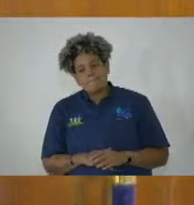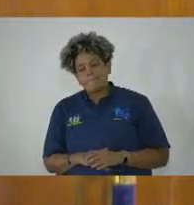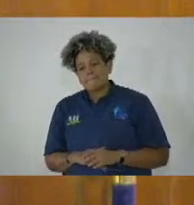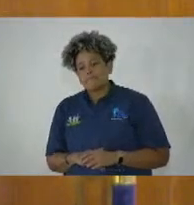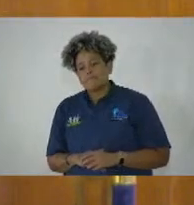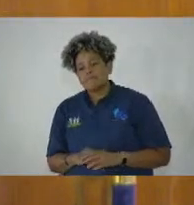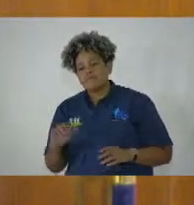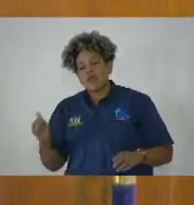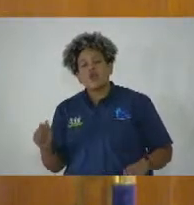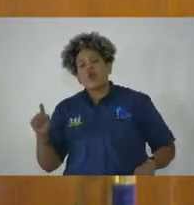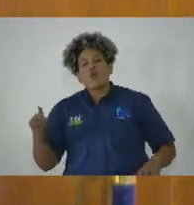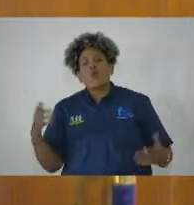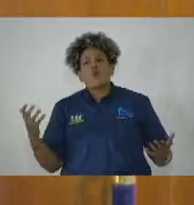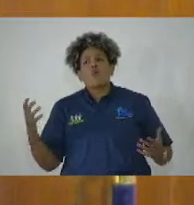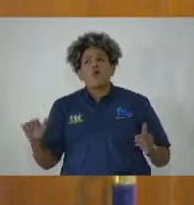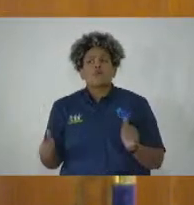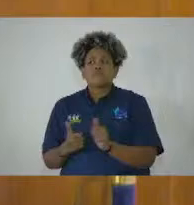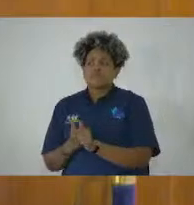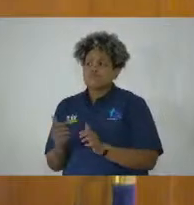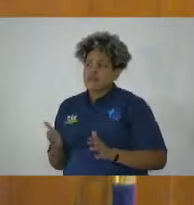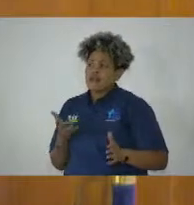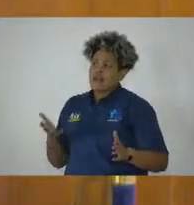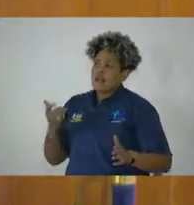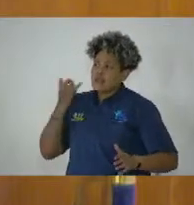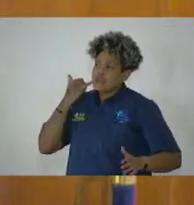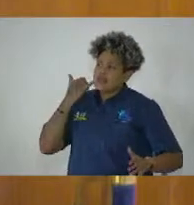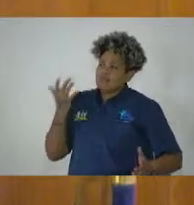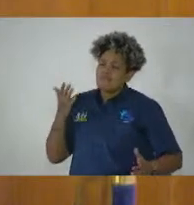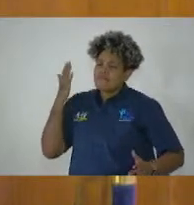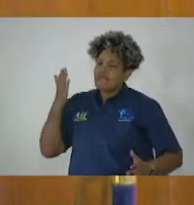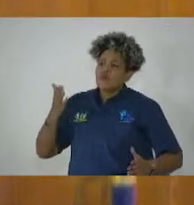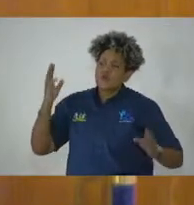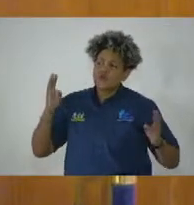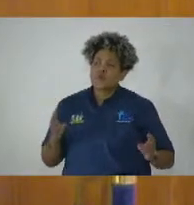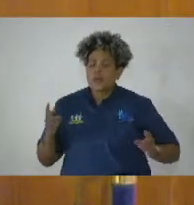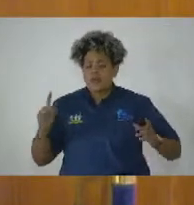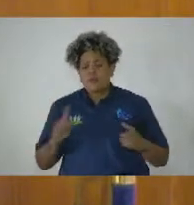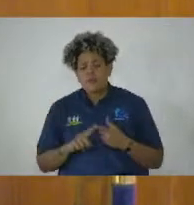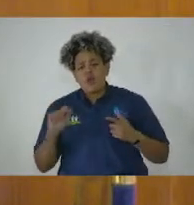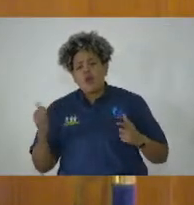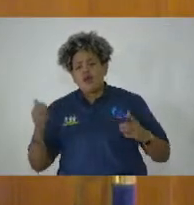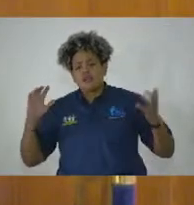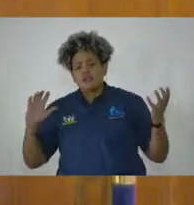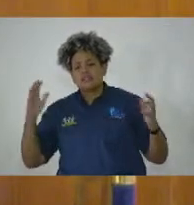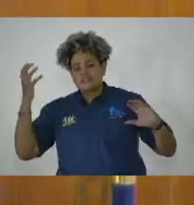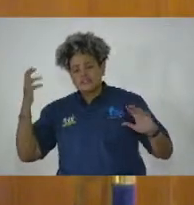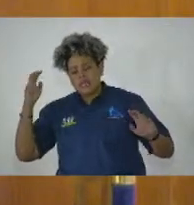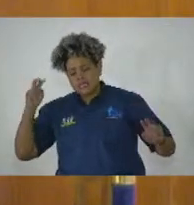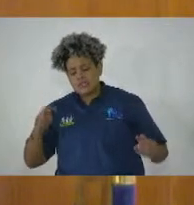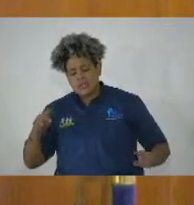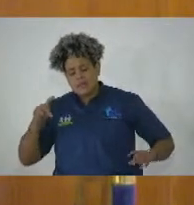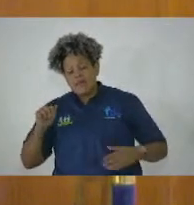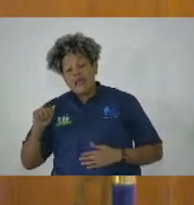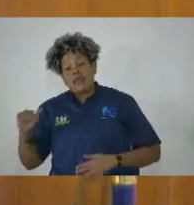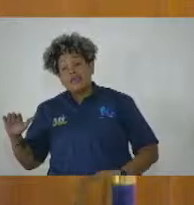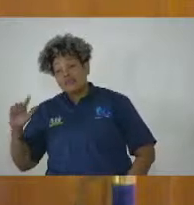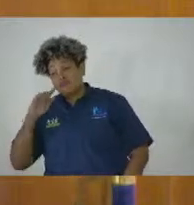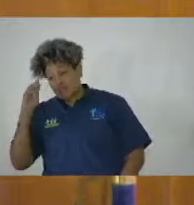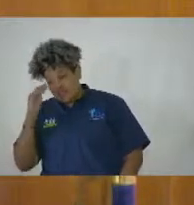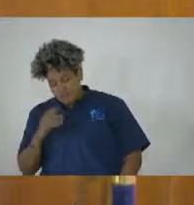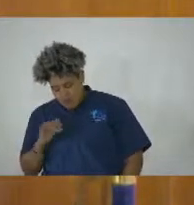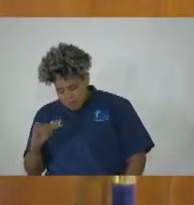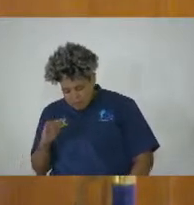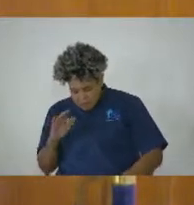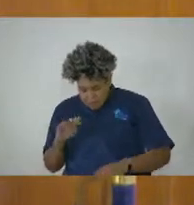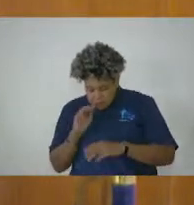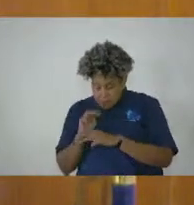Another question, what contingencies are in place in the event of future weather and other disasters? The PAC was informed that by